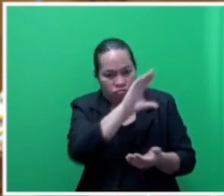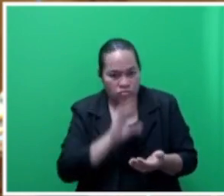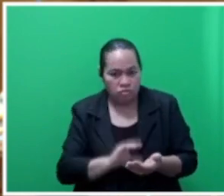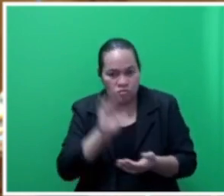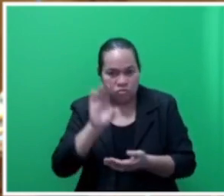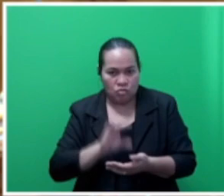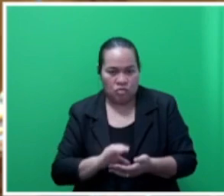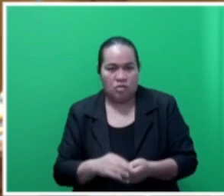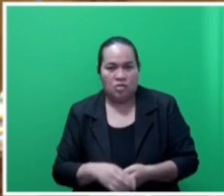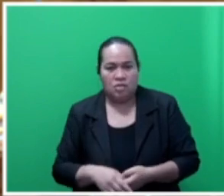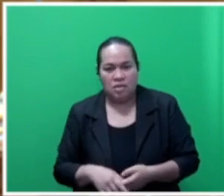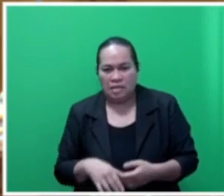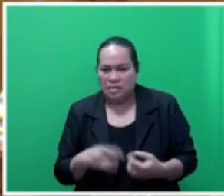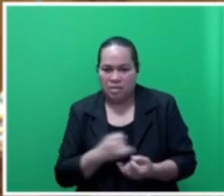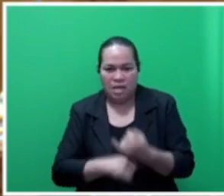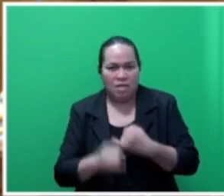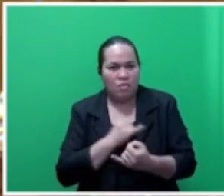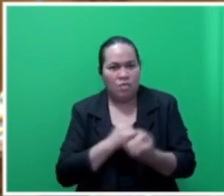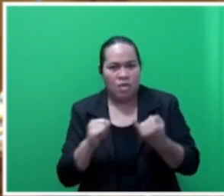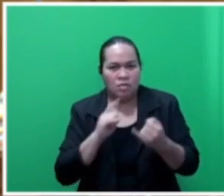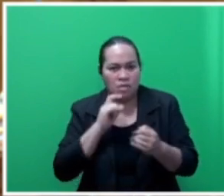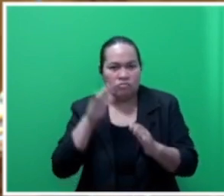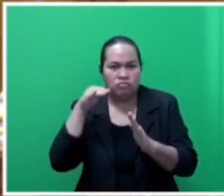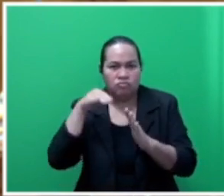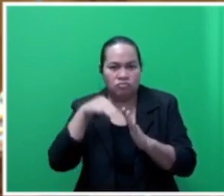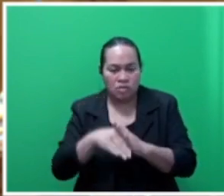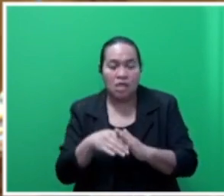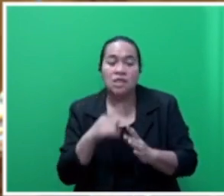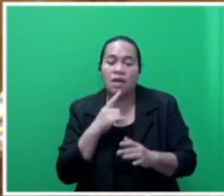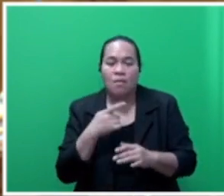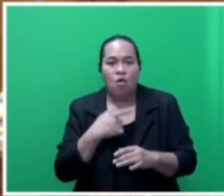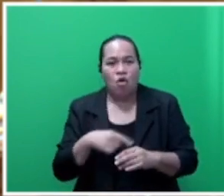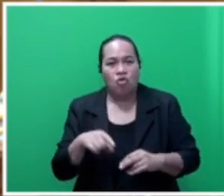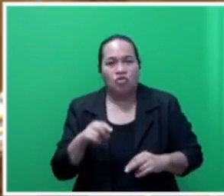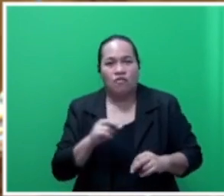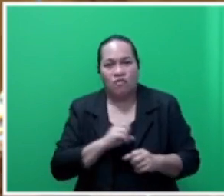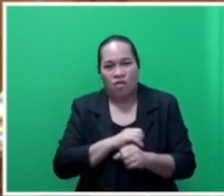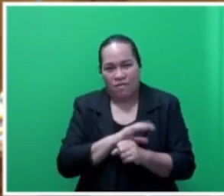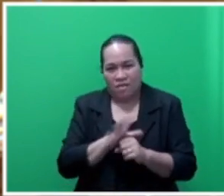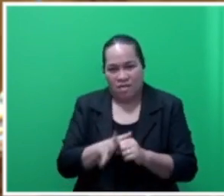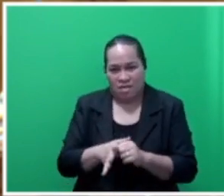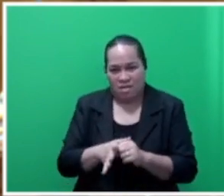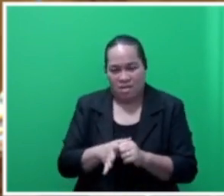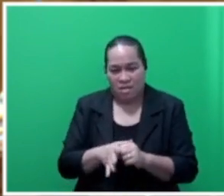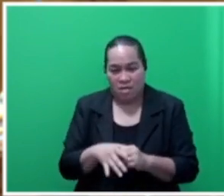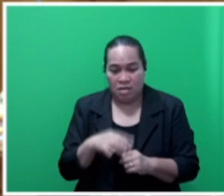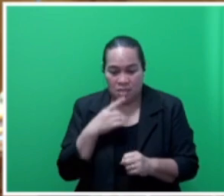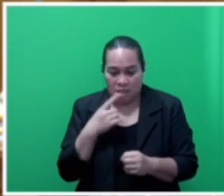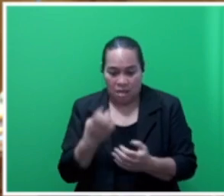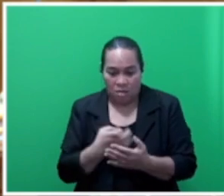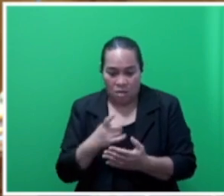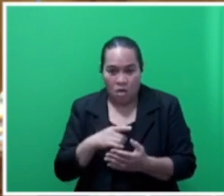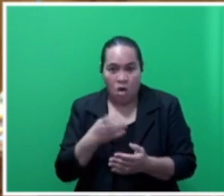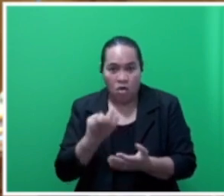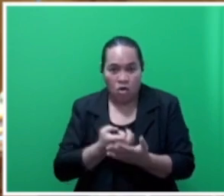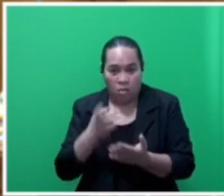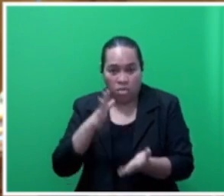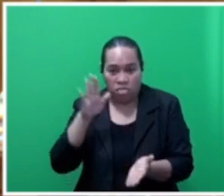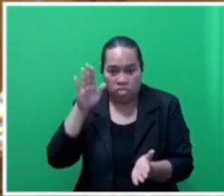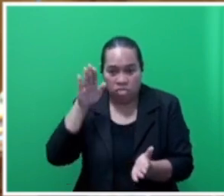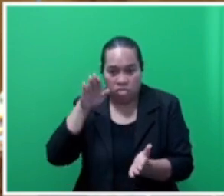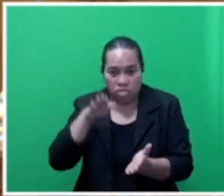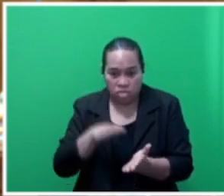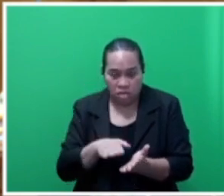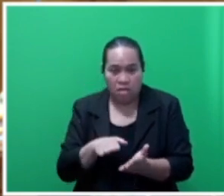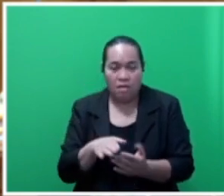public debt situation worsened significantly in the wake of COVID-19, with a record economic contraction and